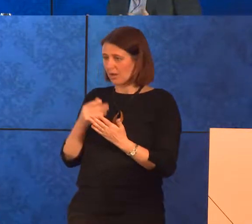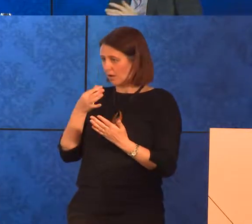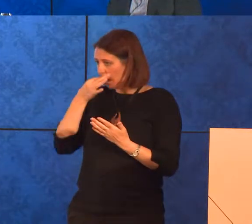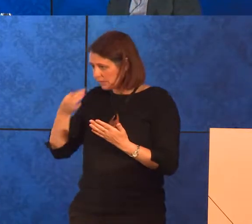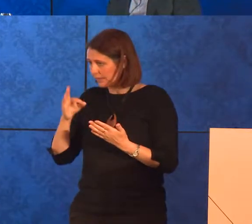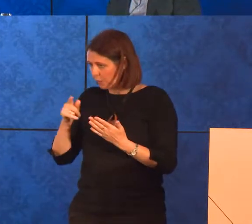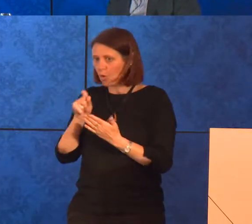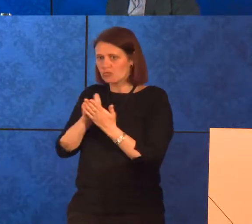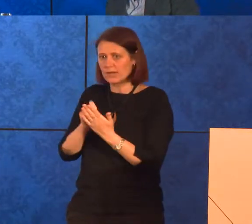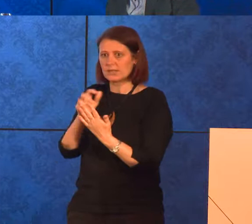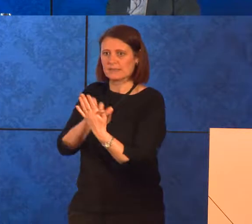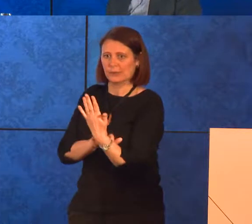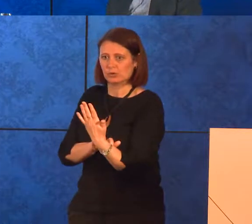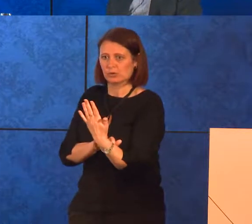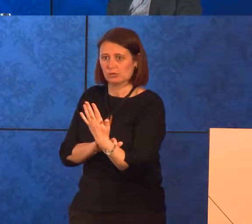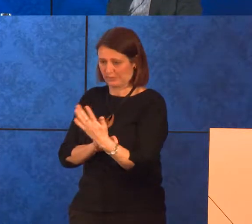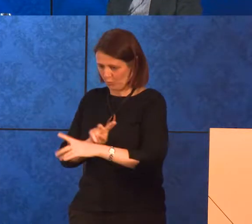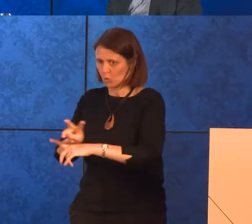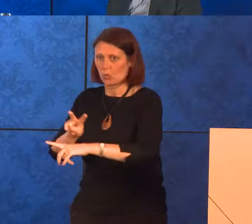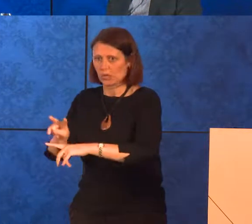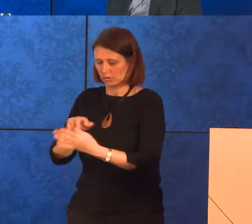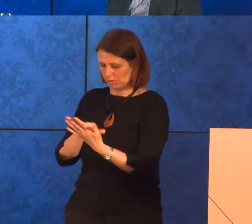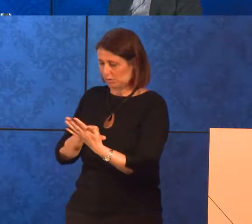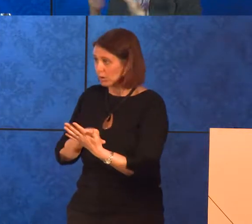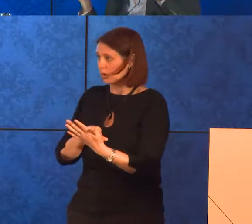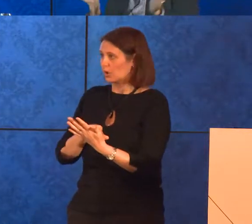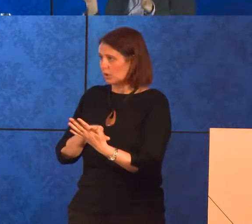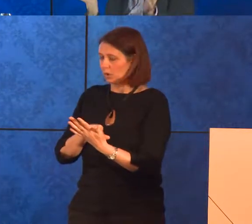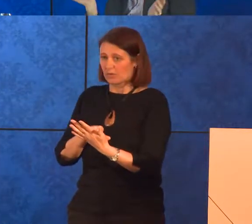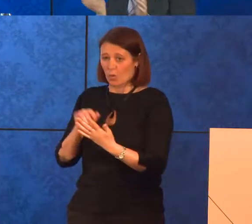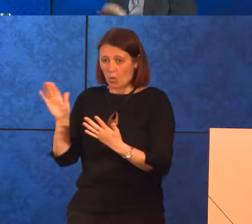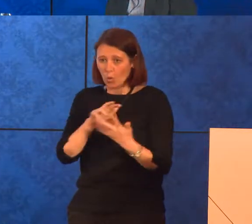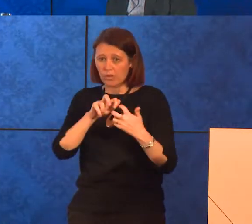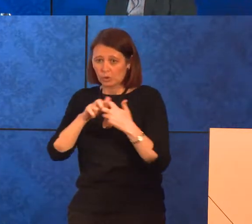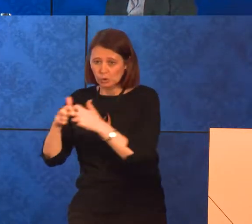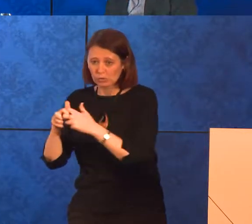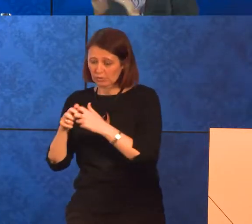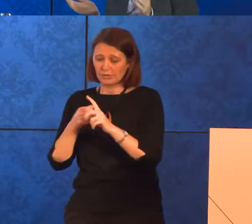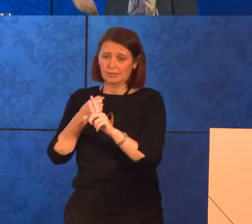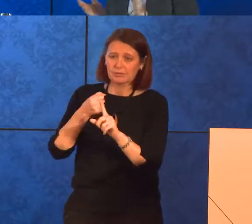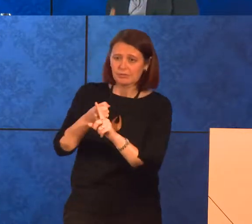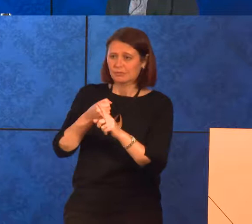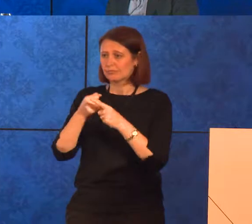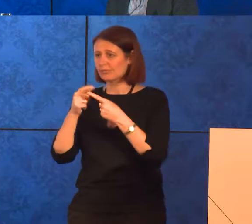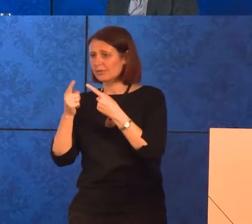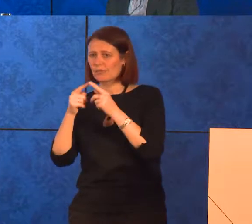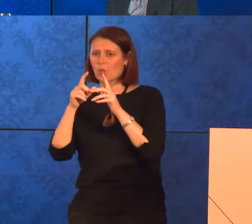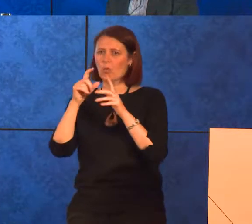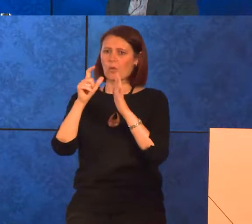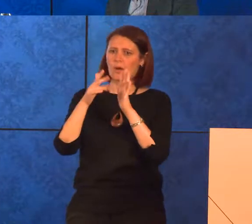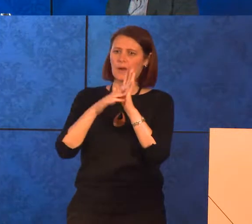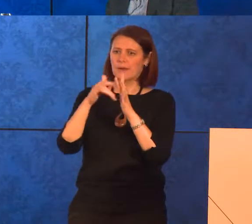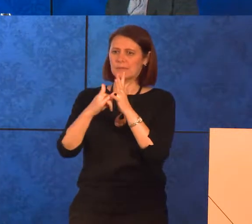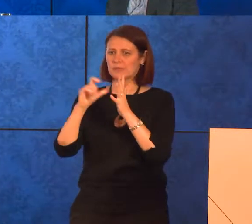submission in 2 weeks hence, with all the issues that are affecting, all the issues around misconduct in the